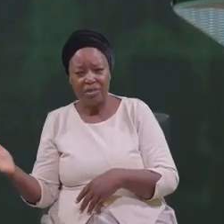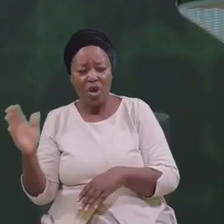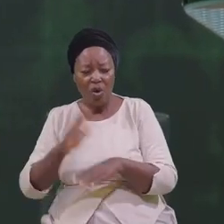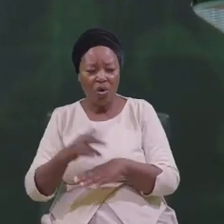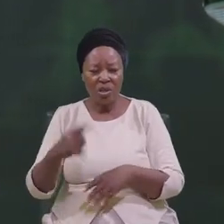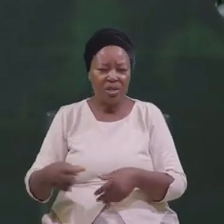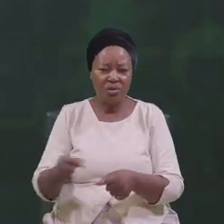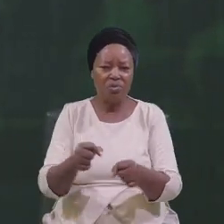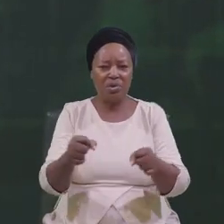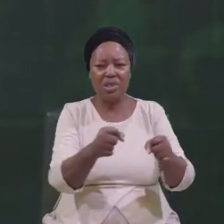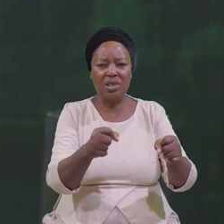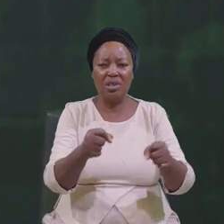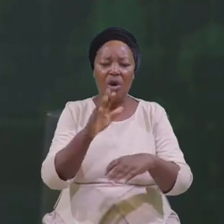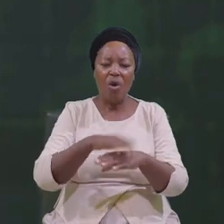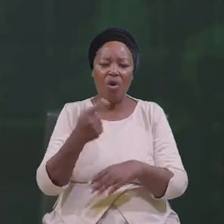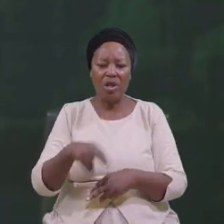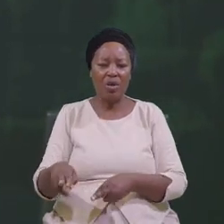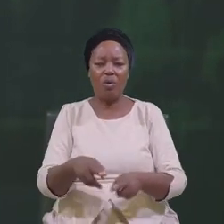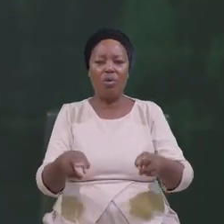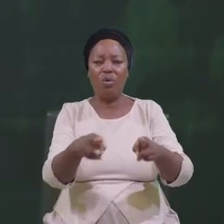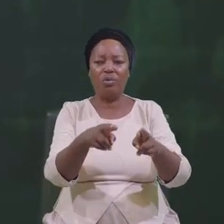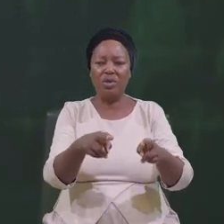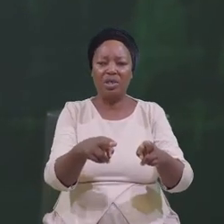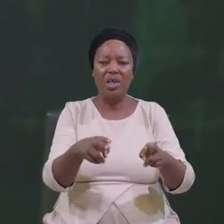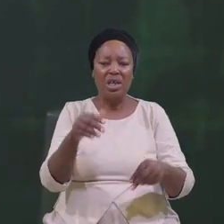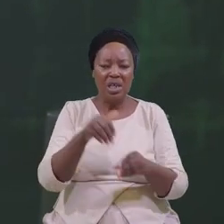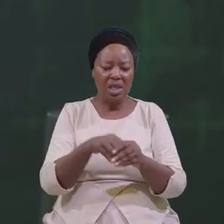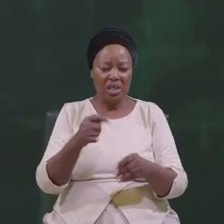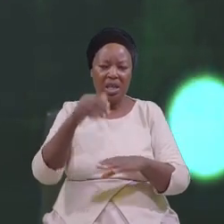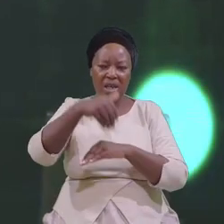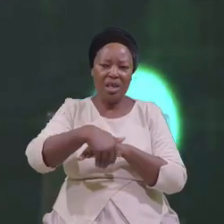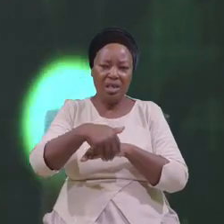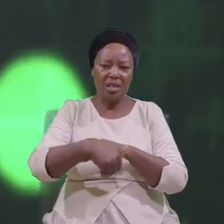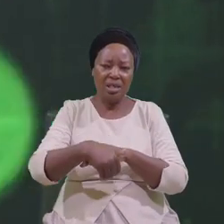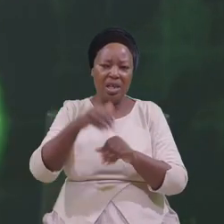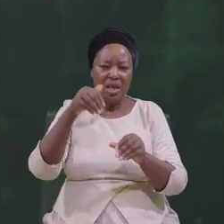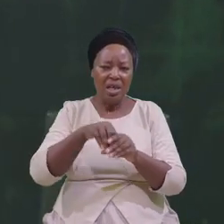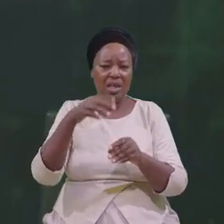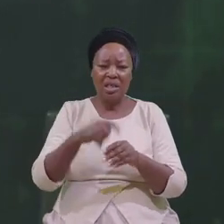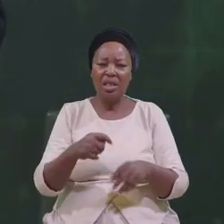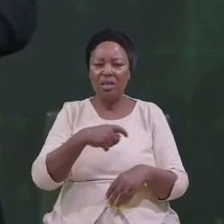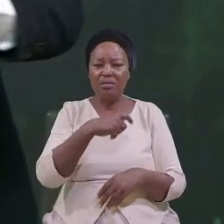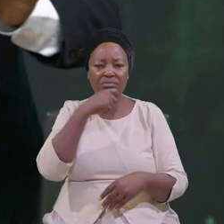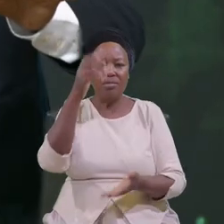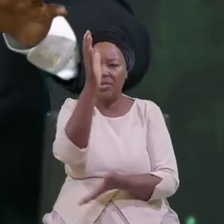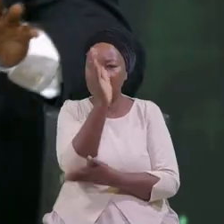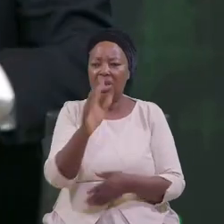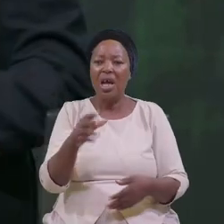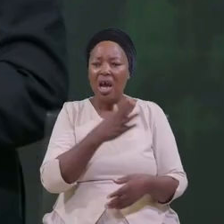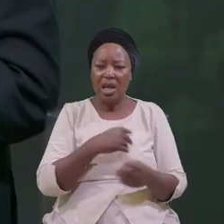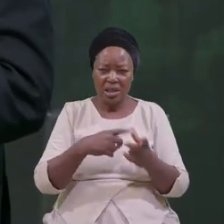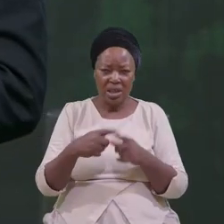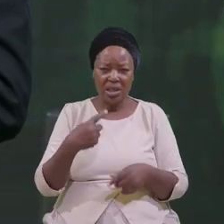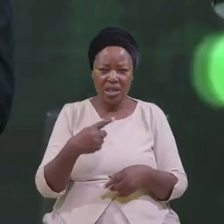streets, on the roads, in the night, in the jungle, and then it says